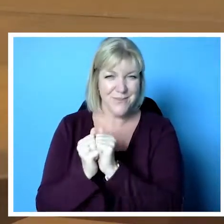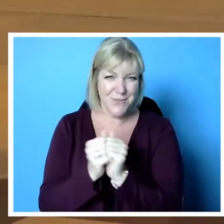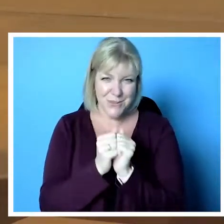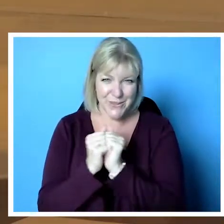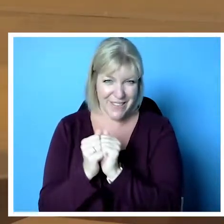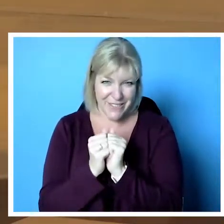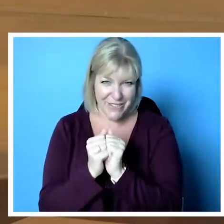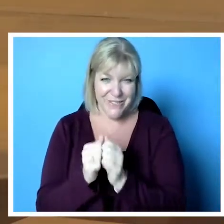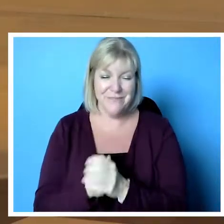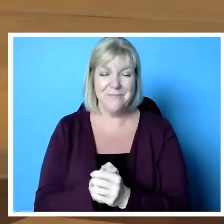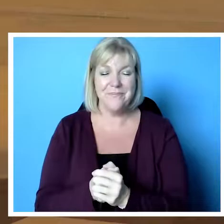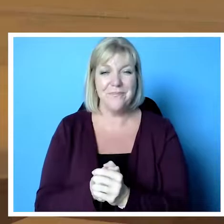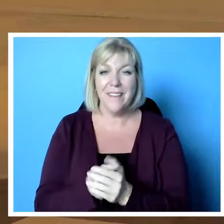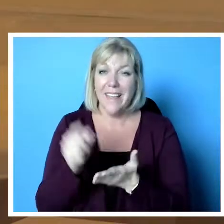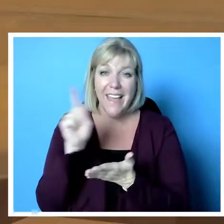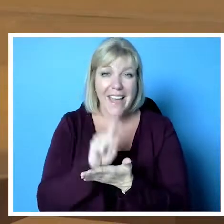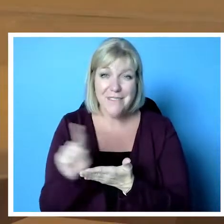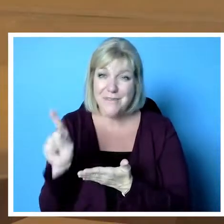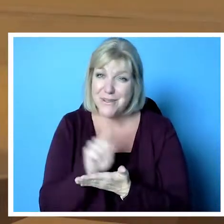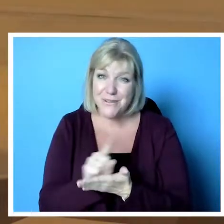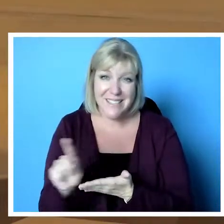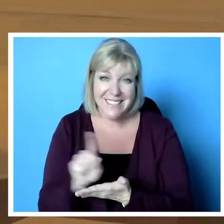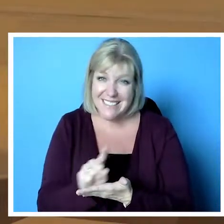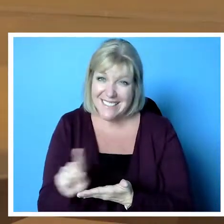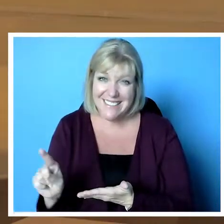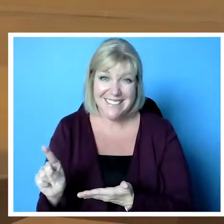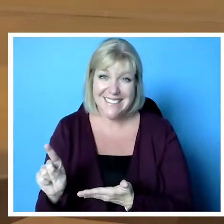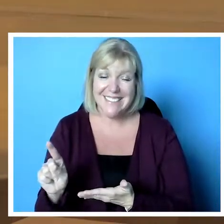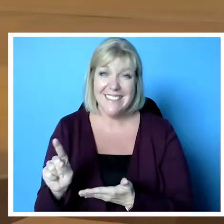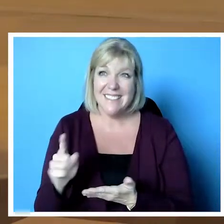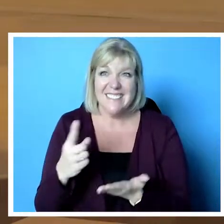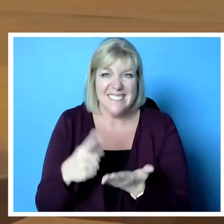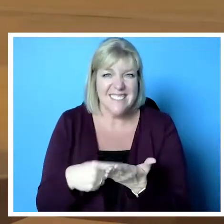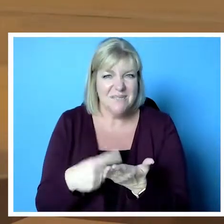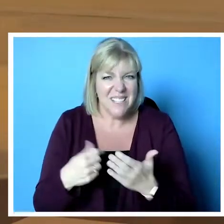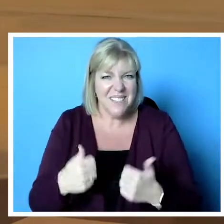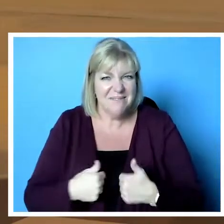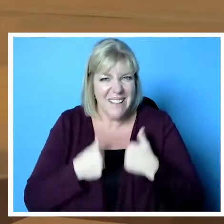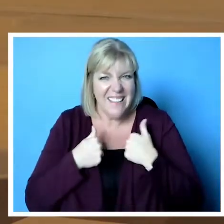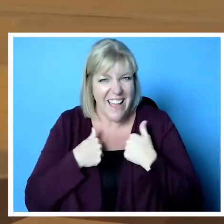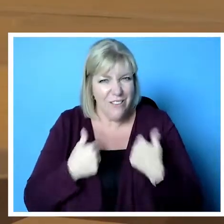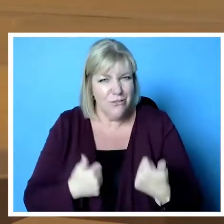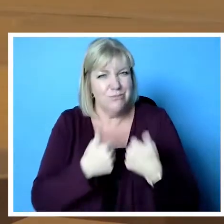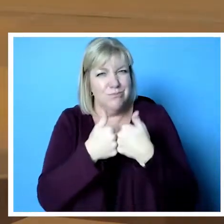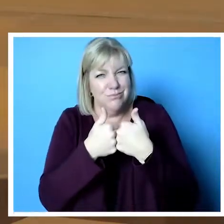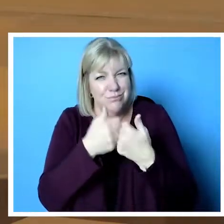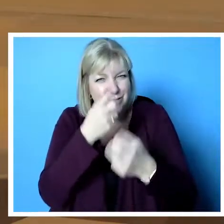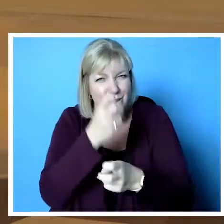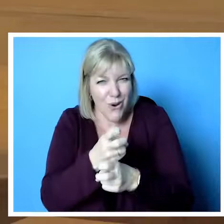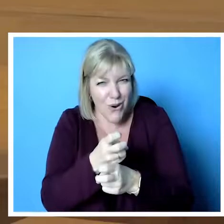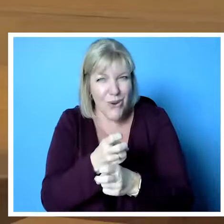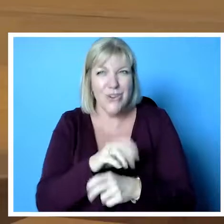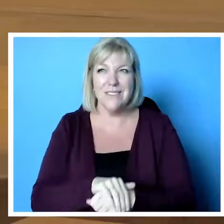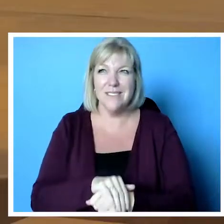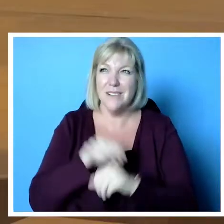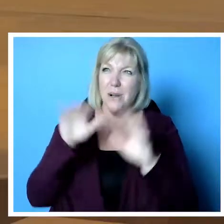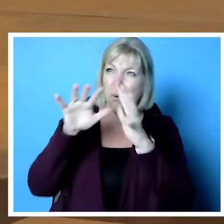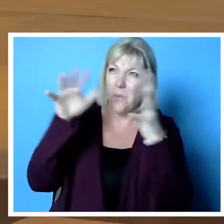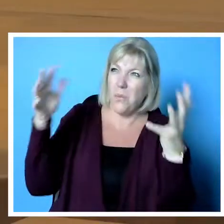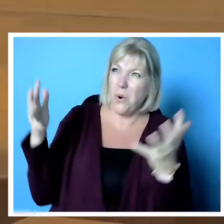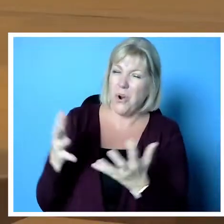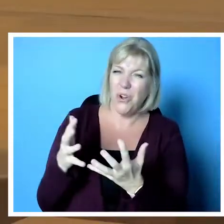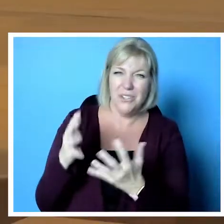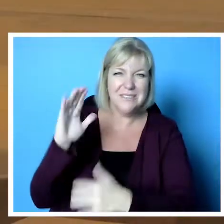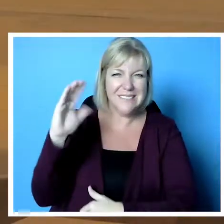week, no matter how difficult our lives were, no matter how dark the outside world had